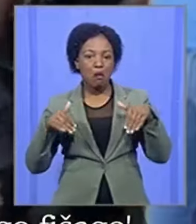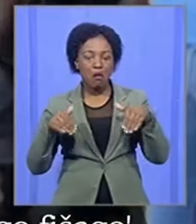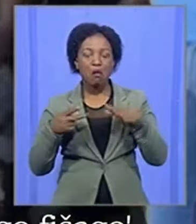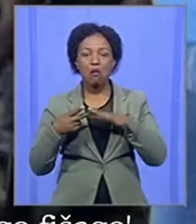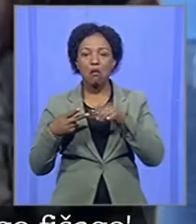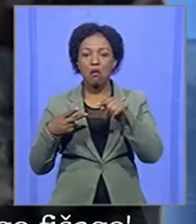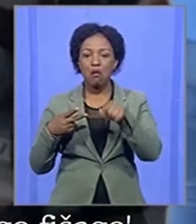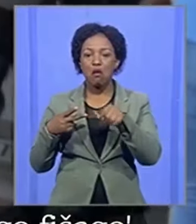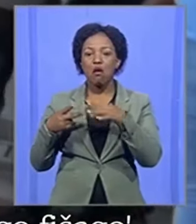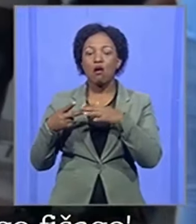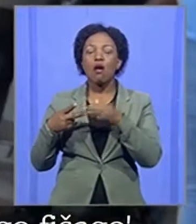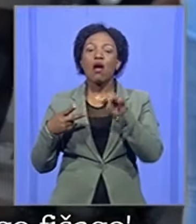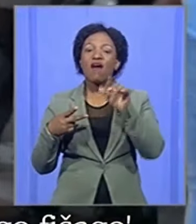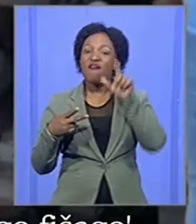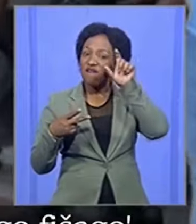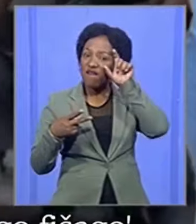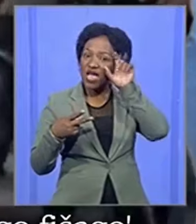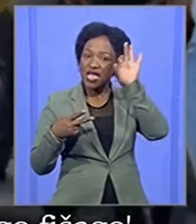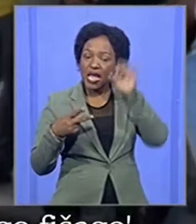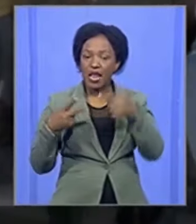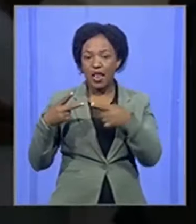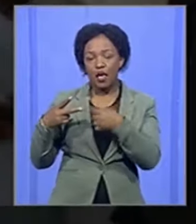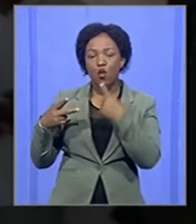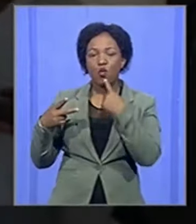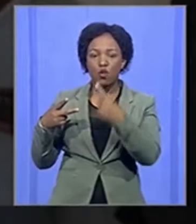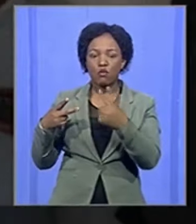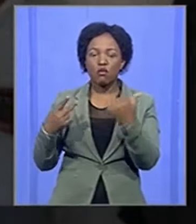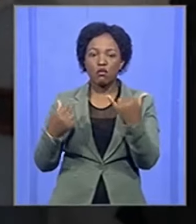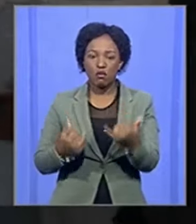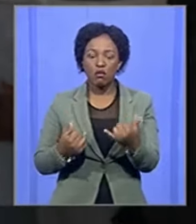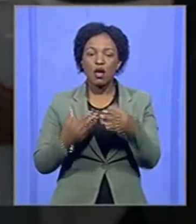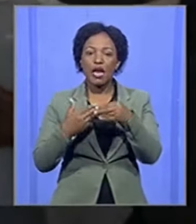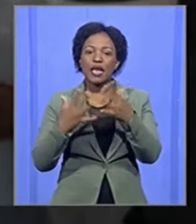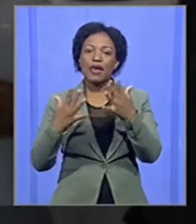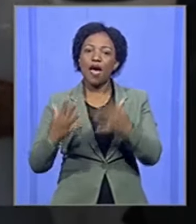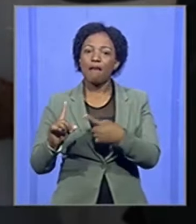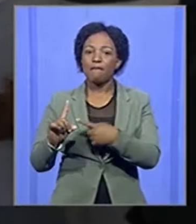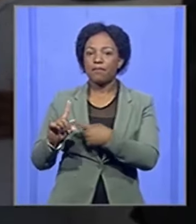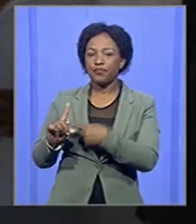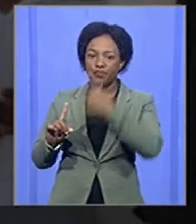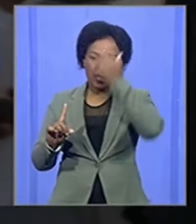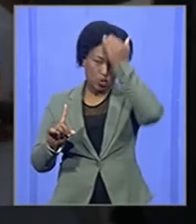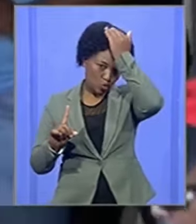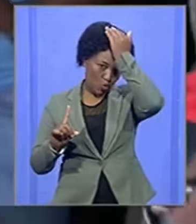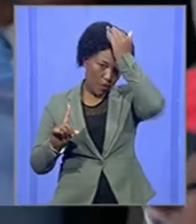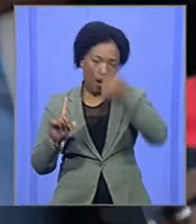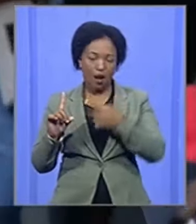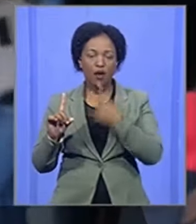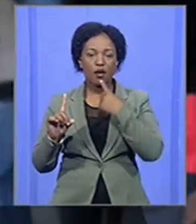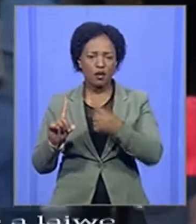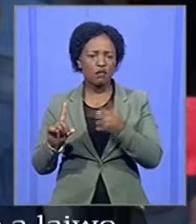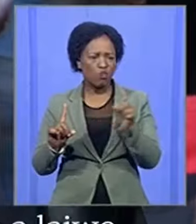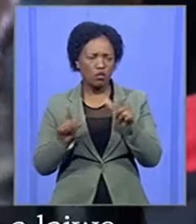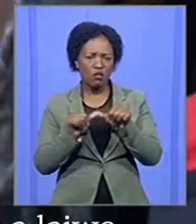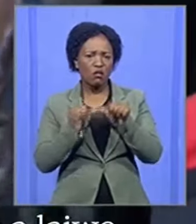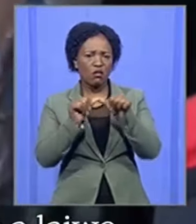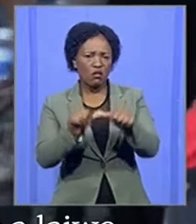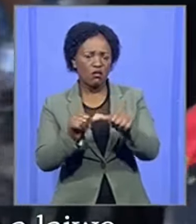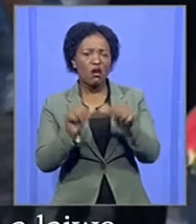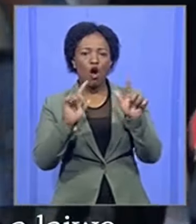ANC Fikile Mbalula o re moetapele wa lekgotla la Umkhondo we Sizwe Jacob Zuma o santše a swanetše go tla go tšwelela pele ga